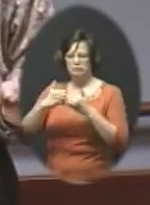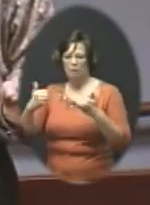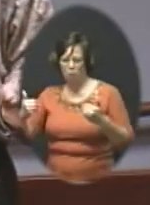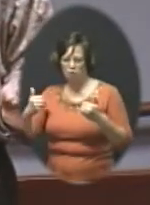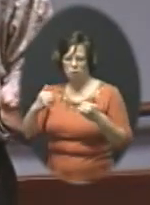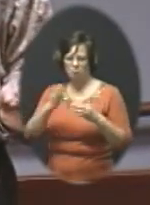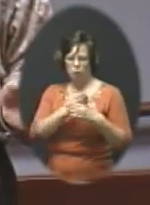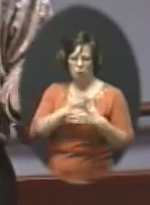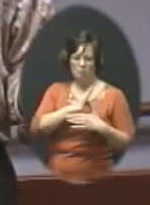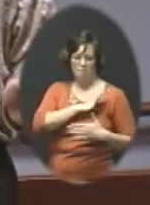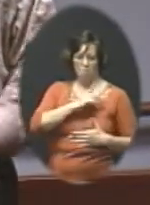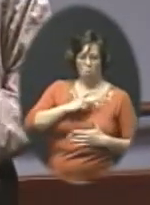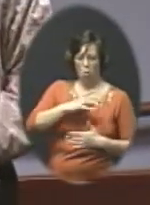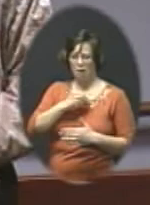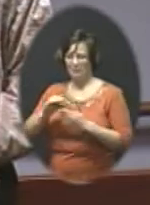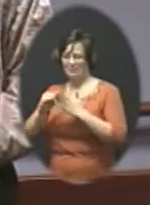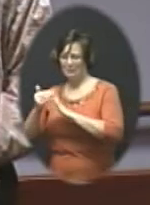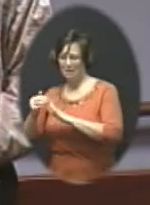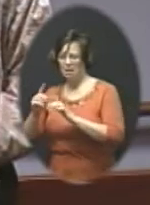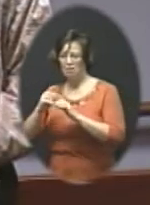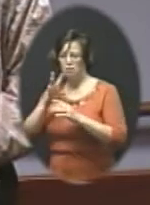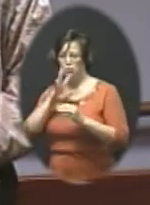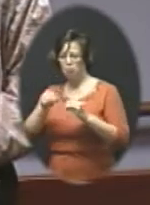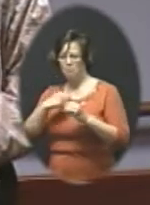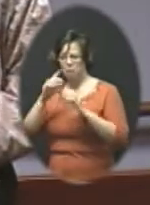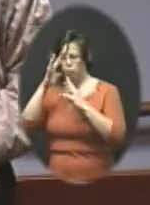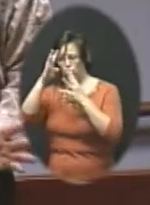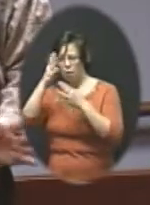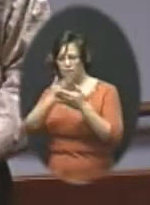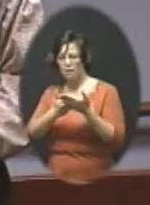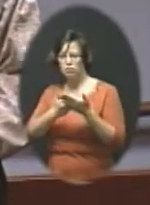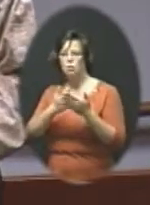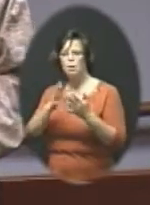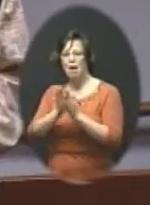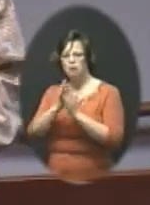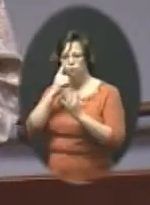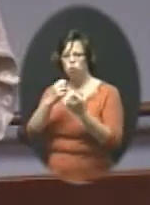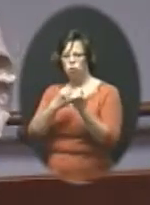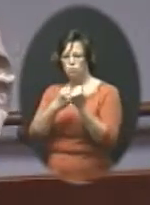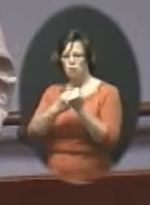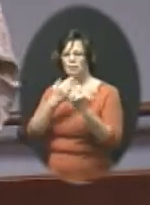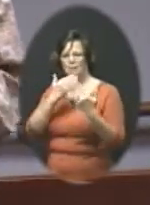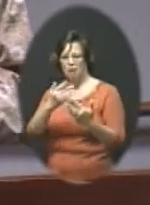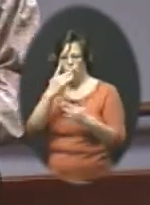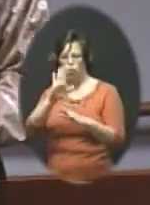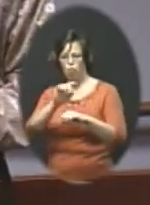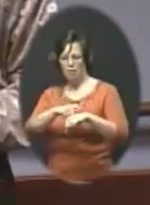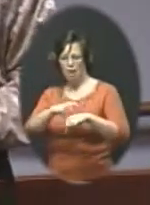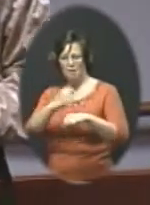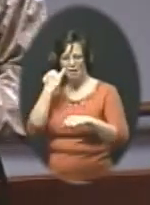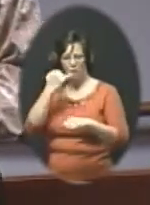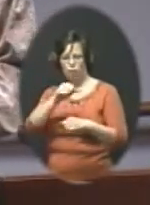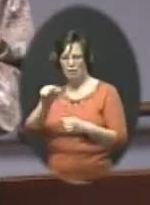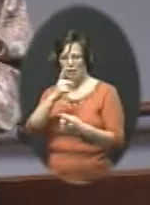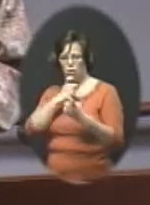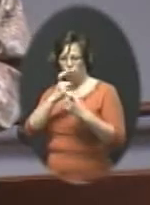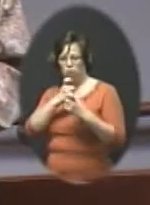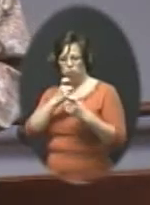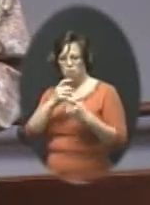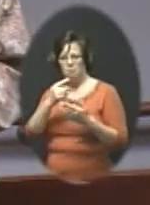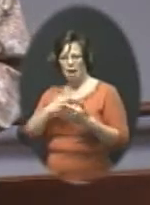they were talking about some creative things, and so we would simply ask for your support, and I'd like to thank you for your time, and if there's any questions, I'd be happy to address